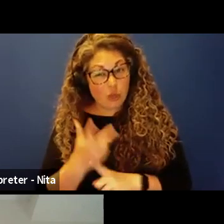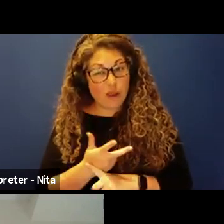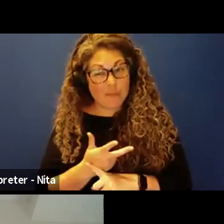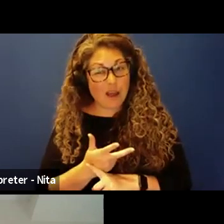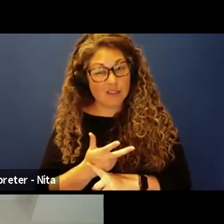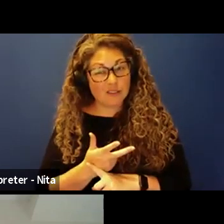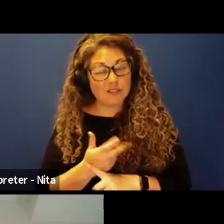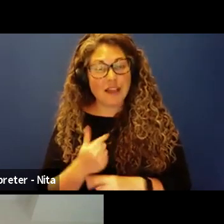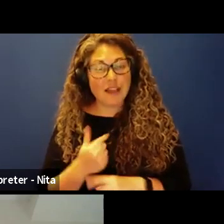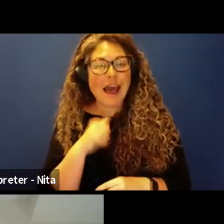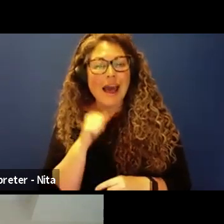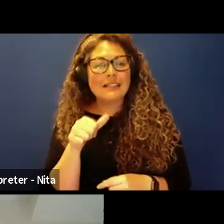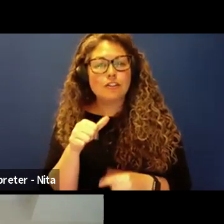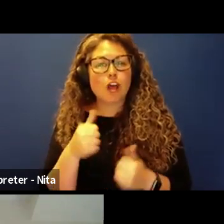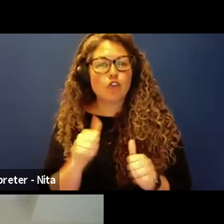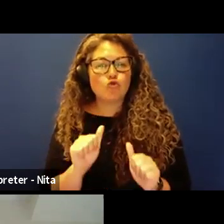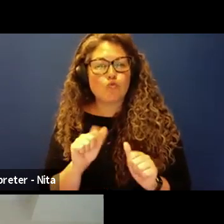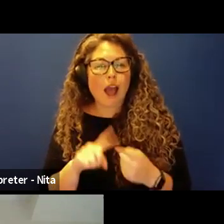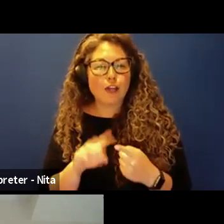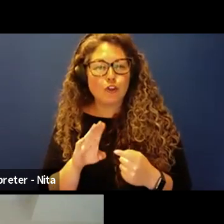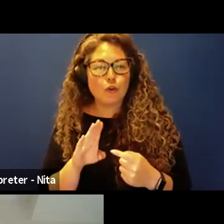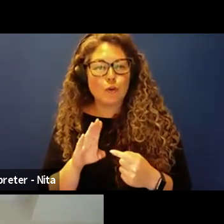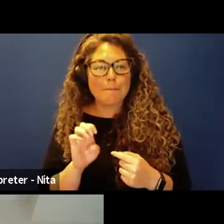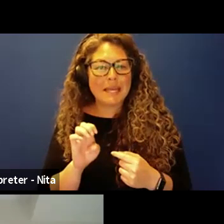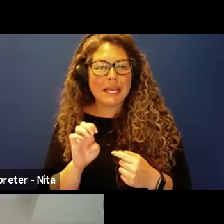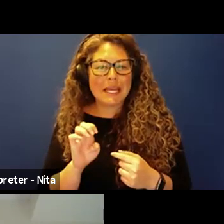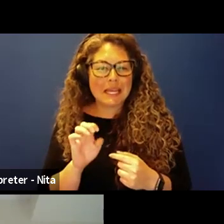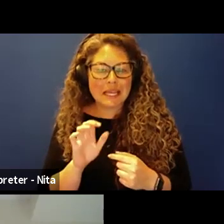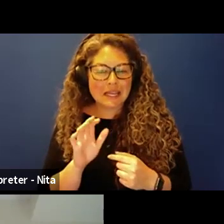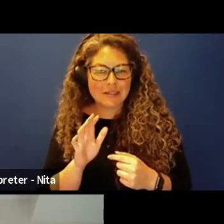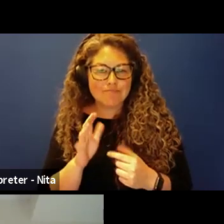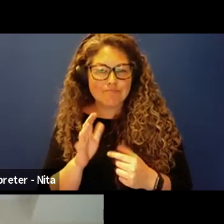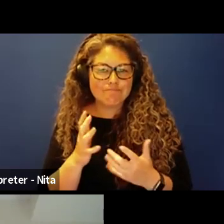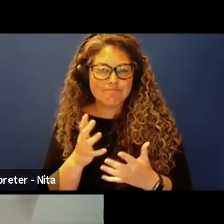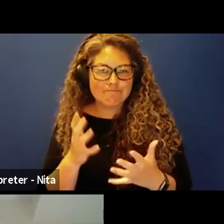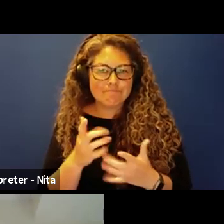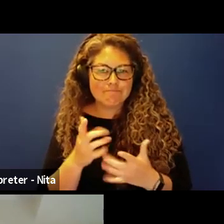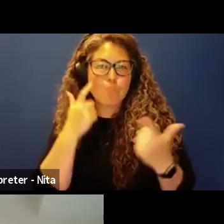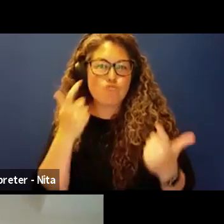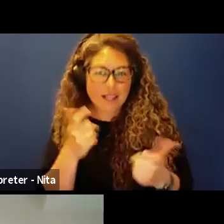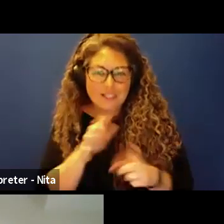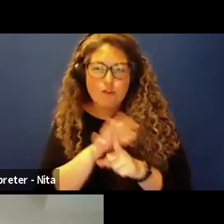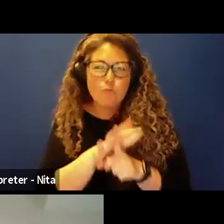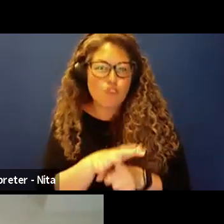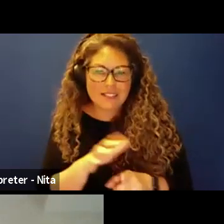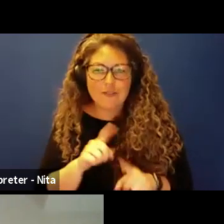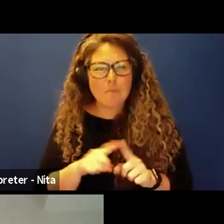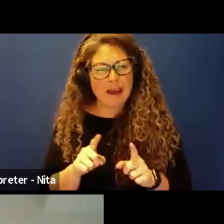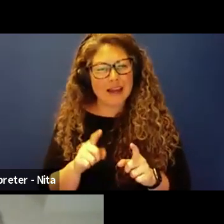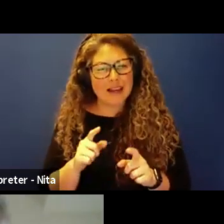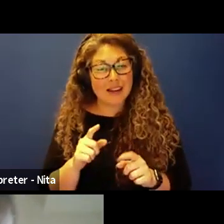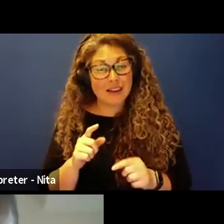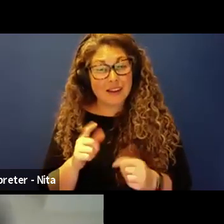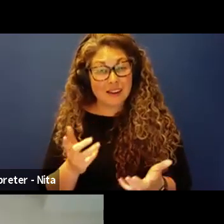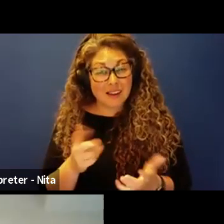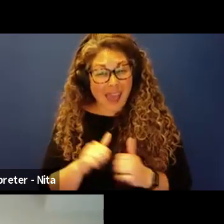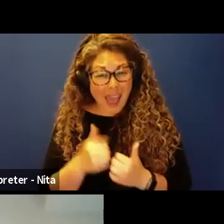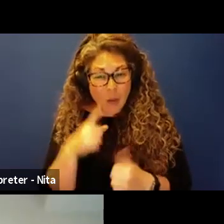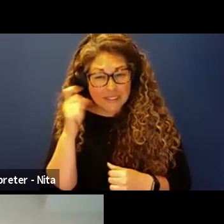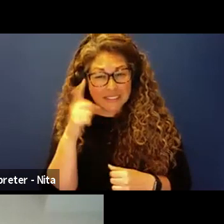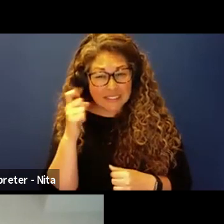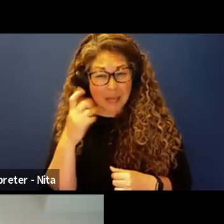not trying to, be abrasive. I'm just wondering, how's the summer going to look with